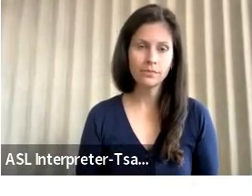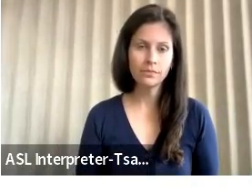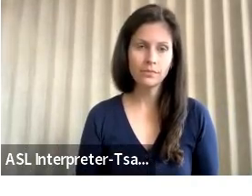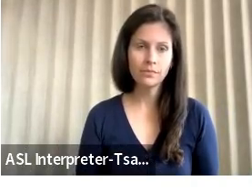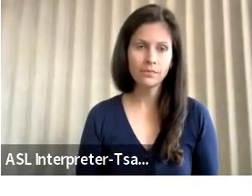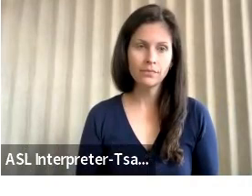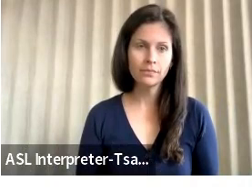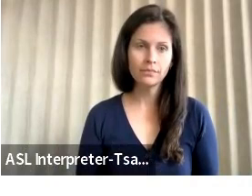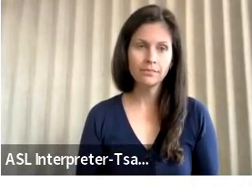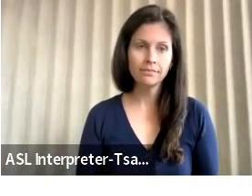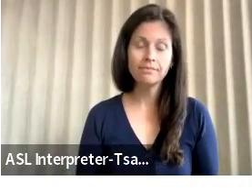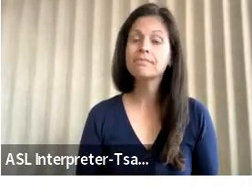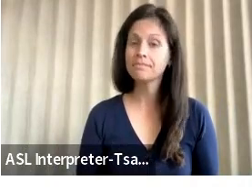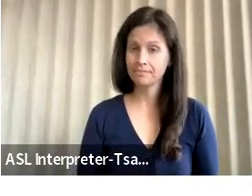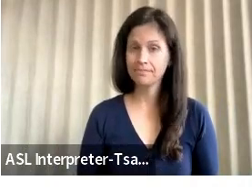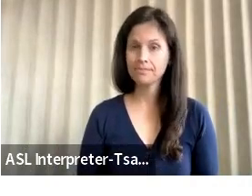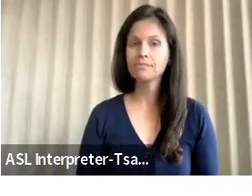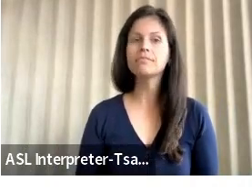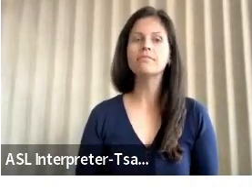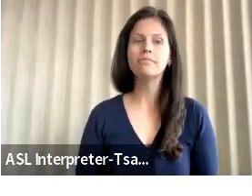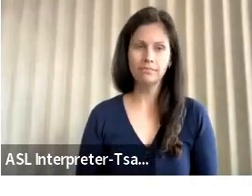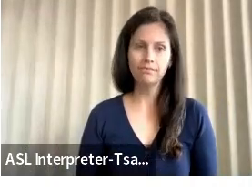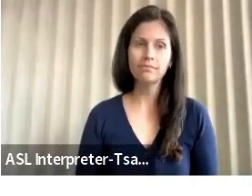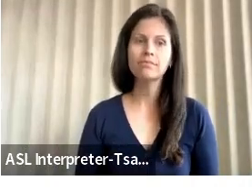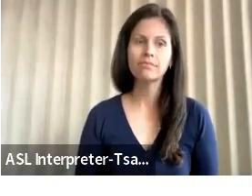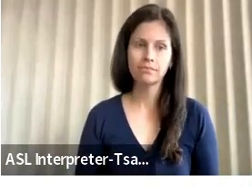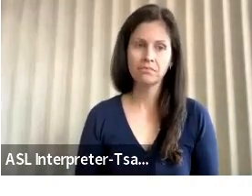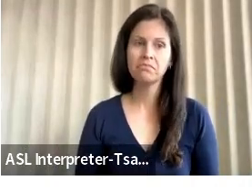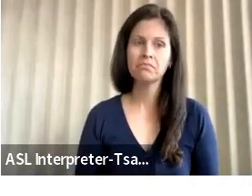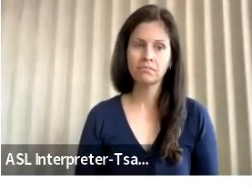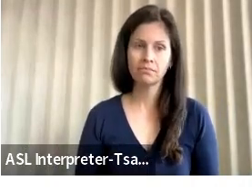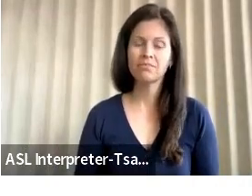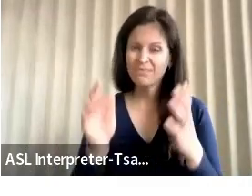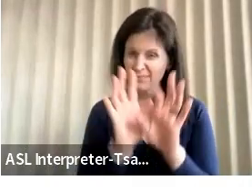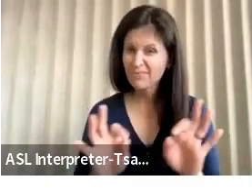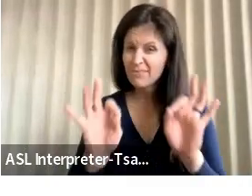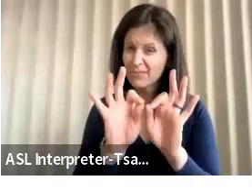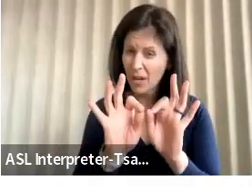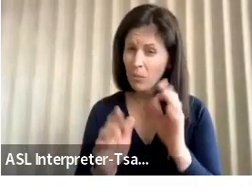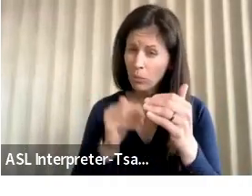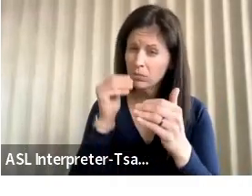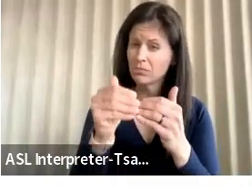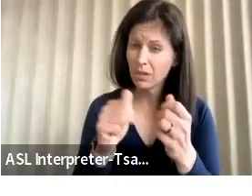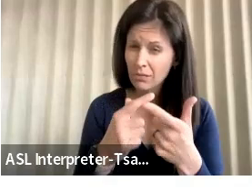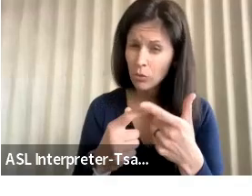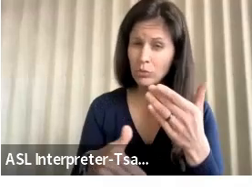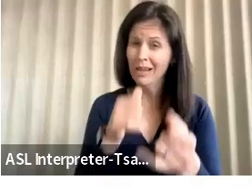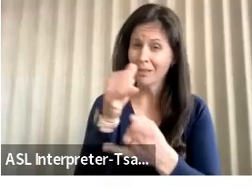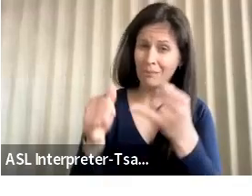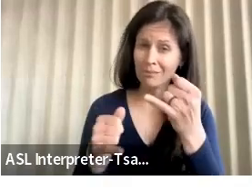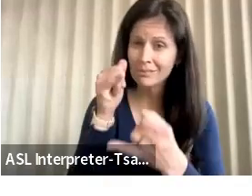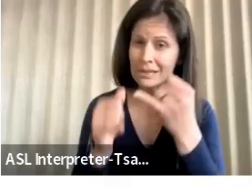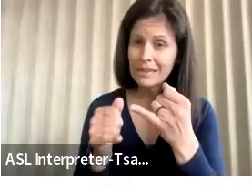The area office review is an important step in completing the restraint report.